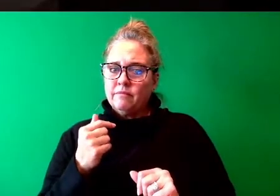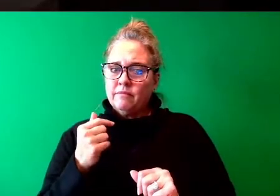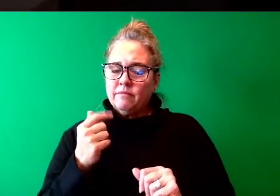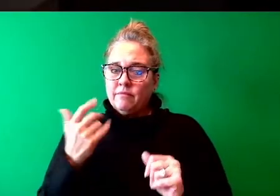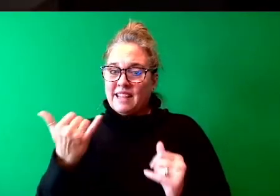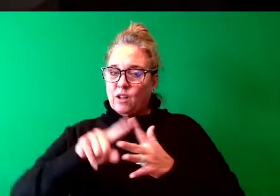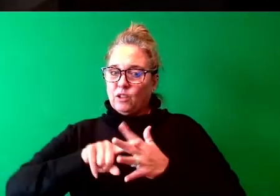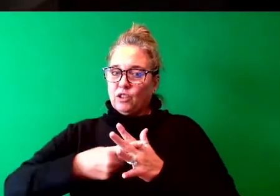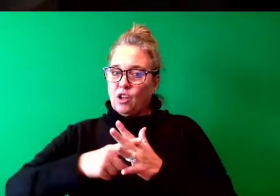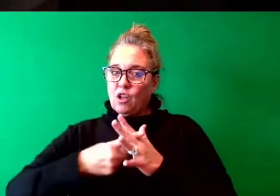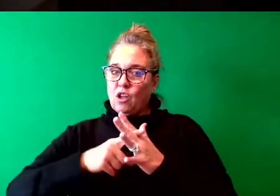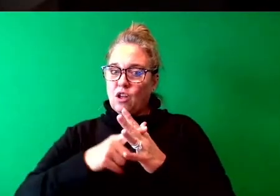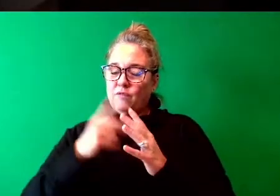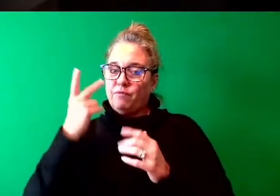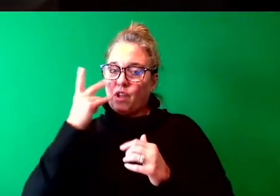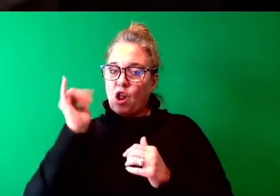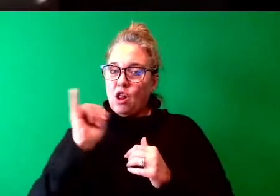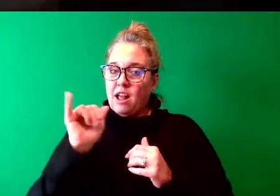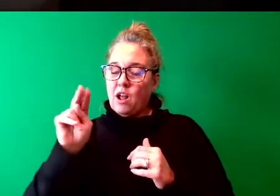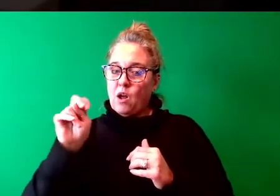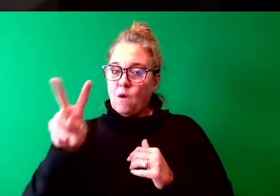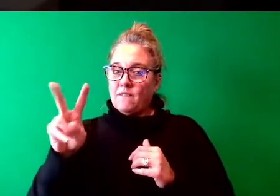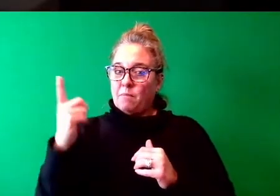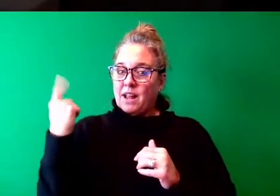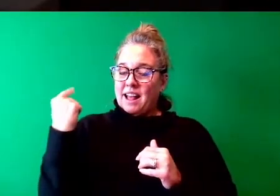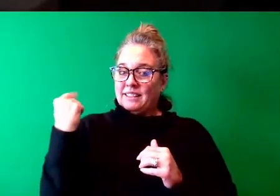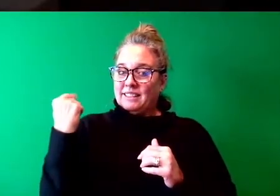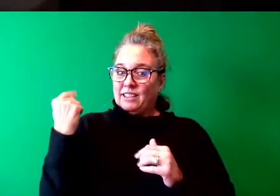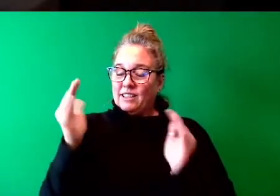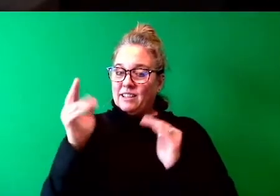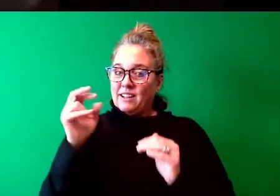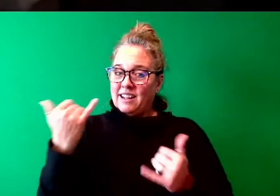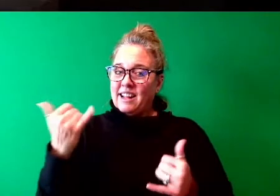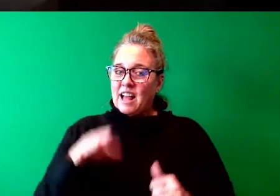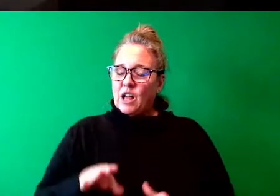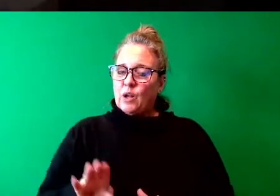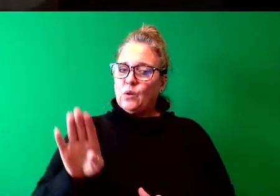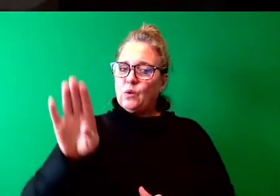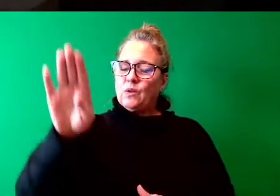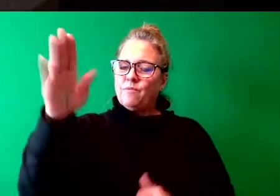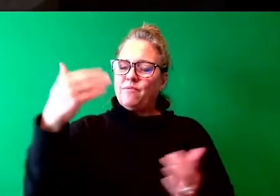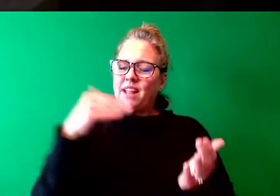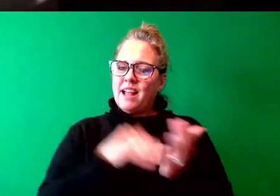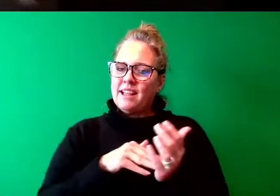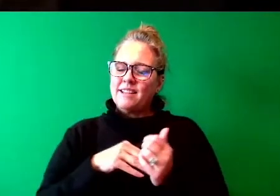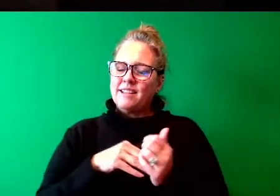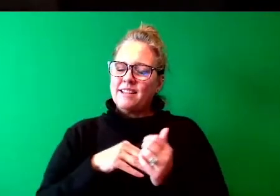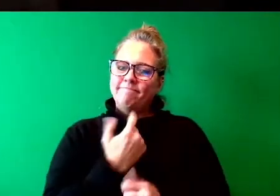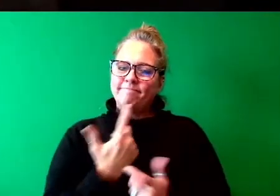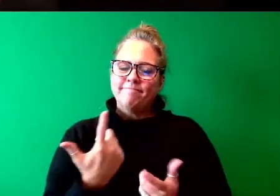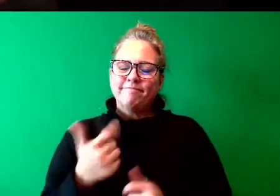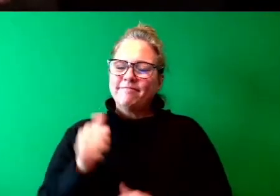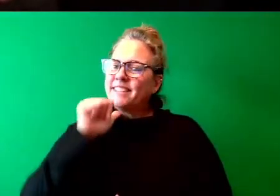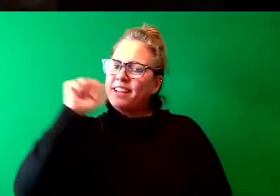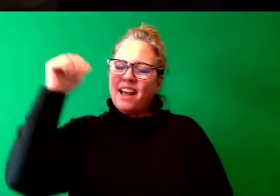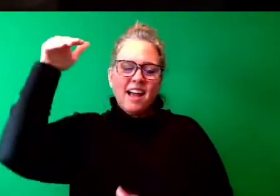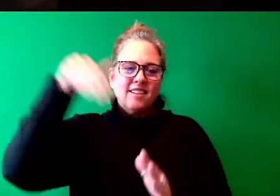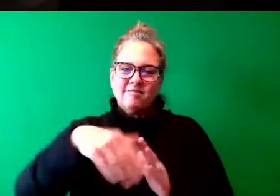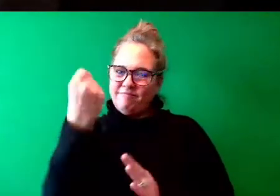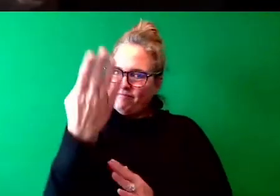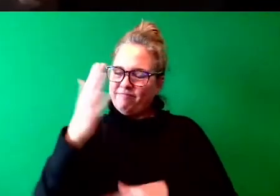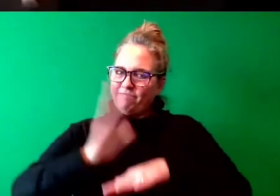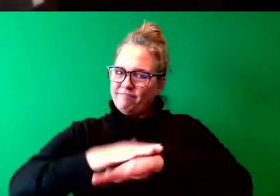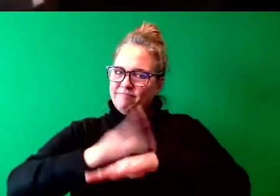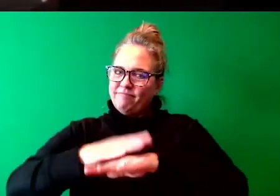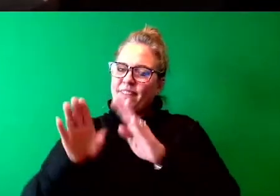wave is starting to look like the November wave. In fact, it's about 60 to 70% of what it was in the November time, and it's not